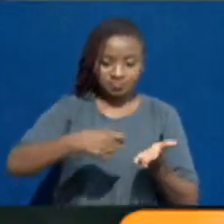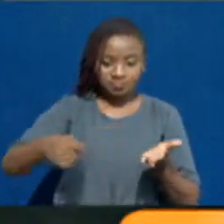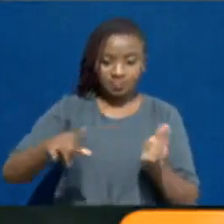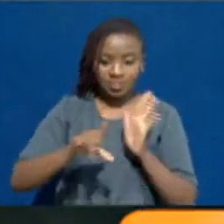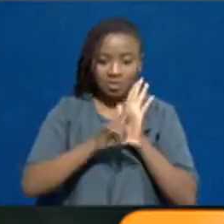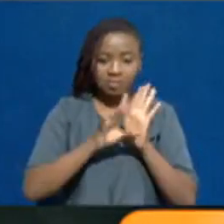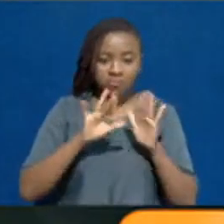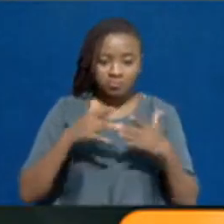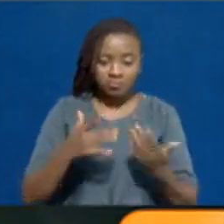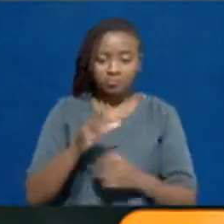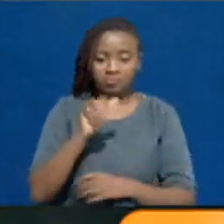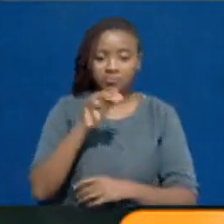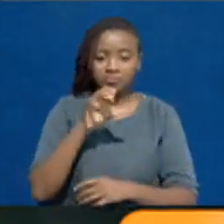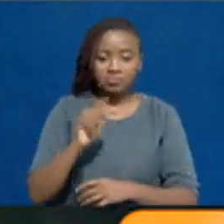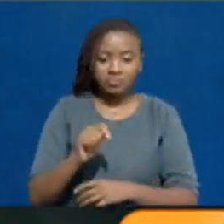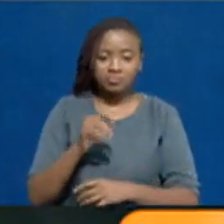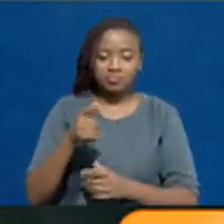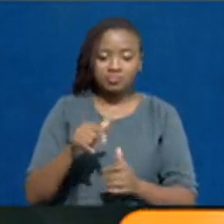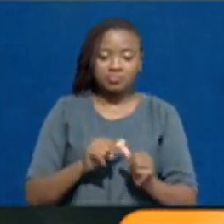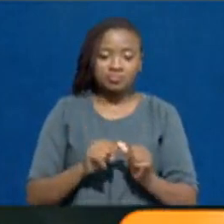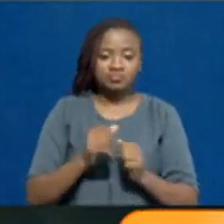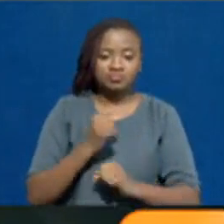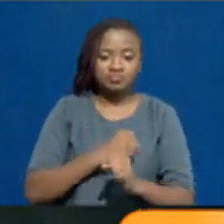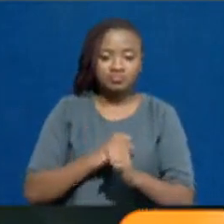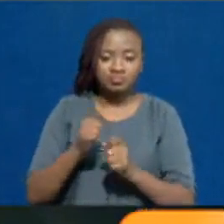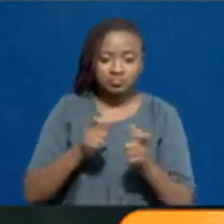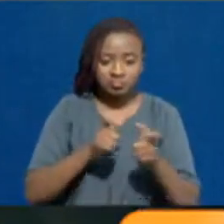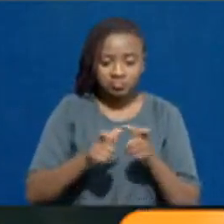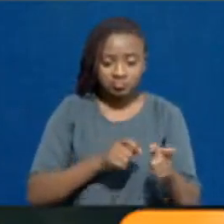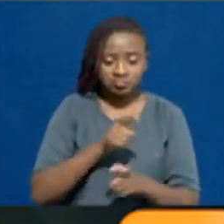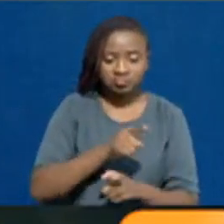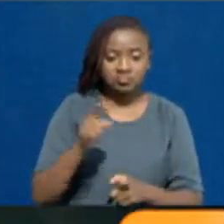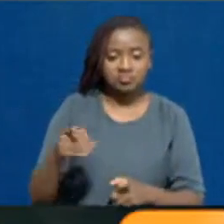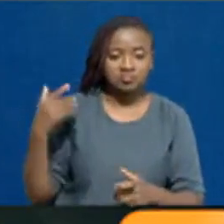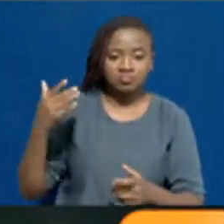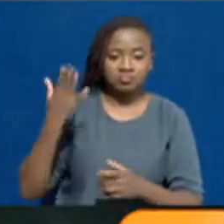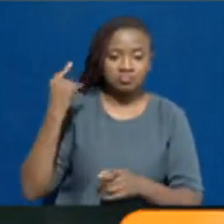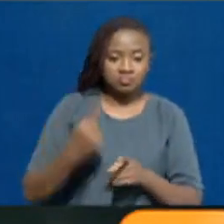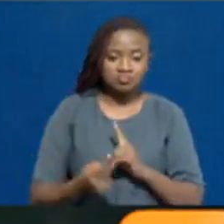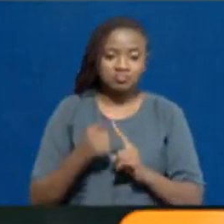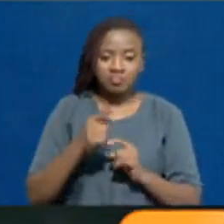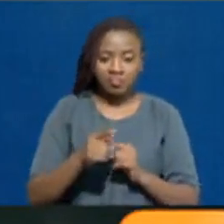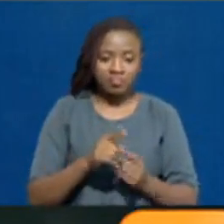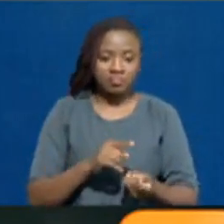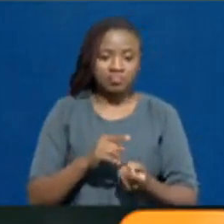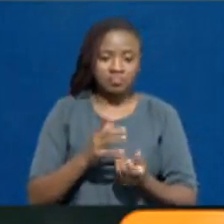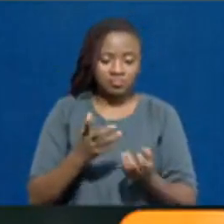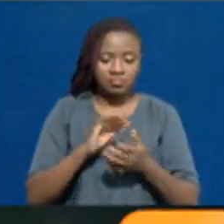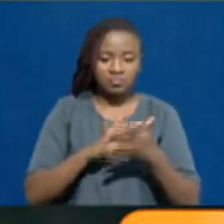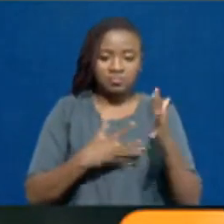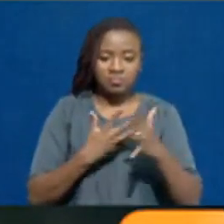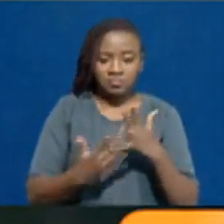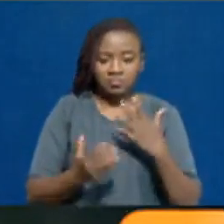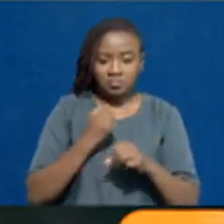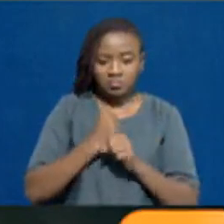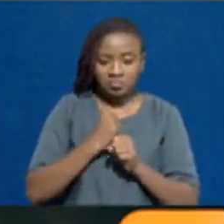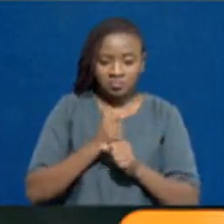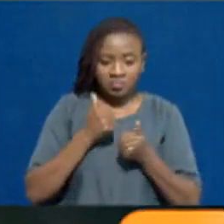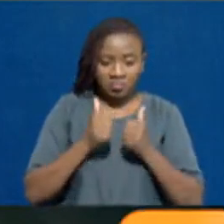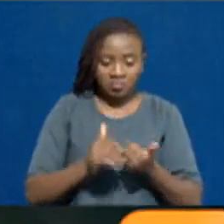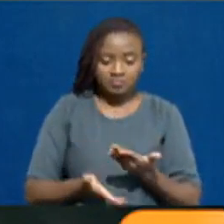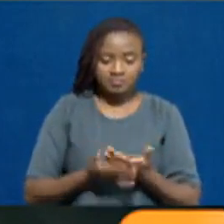Waste Management Act in July last year is a culmination of several years of coming up with a robust framework for